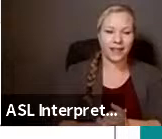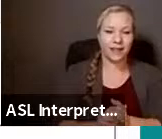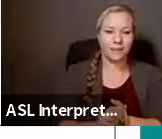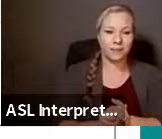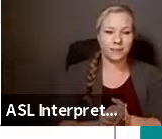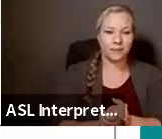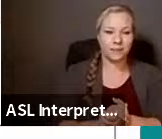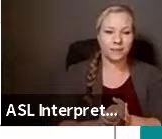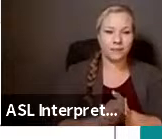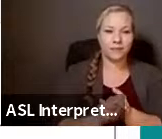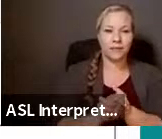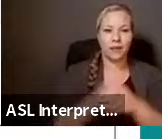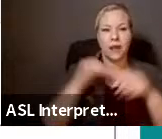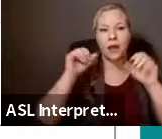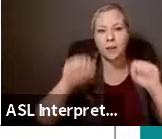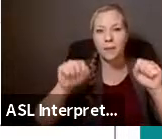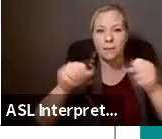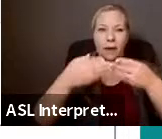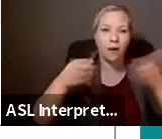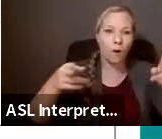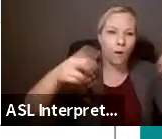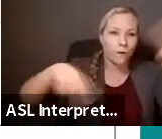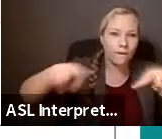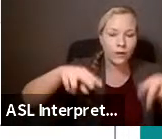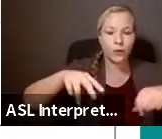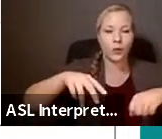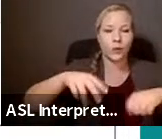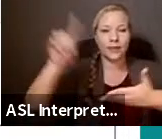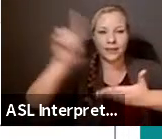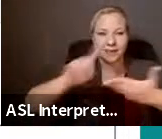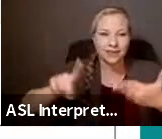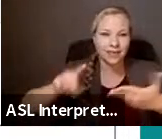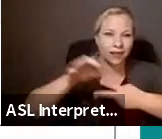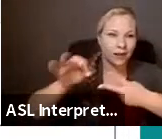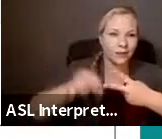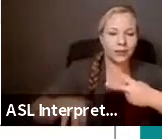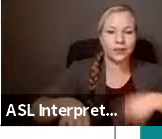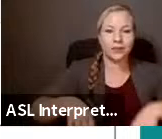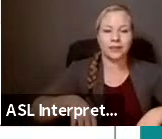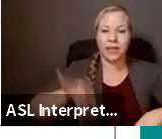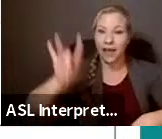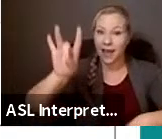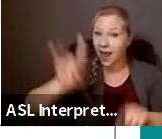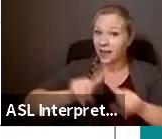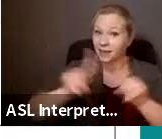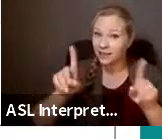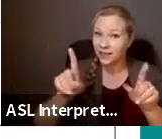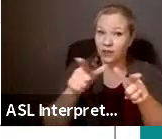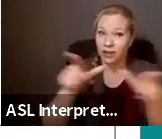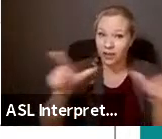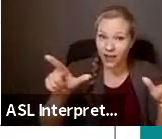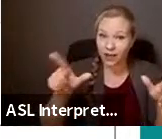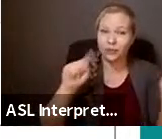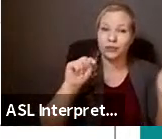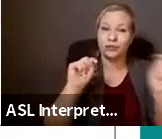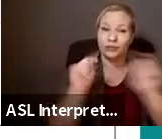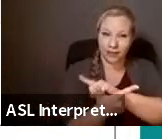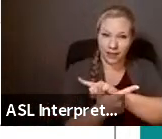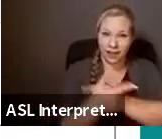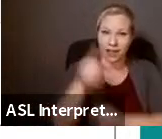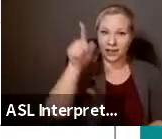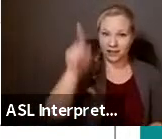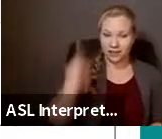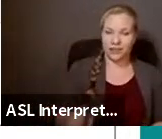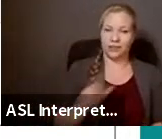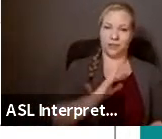of potential design options, timeline, and there are translations in 8 different languages. It's a really nice website, so you might